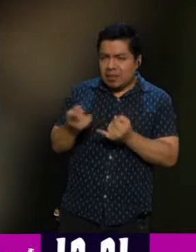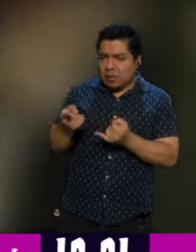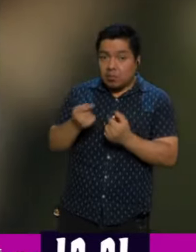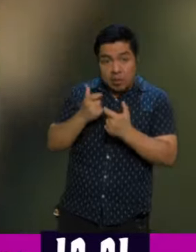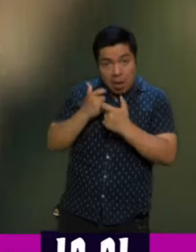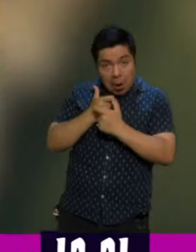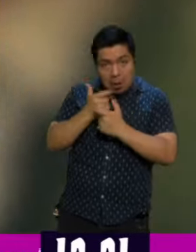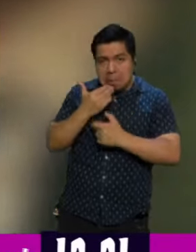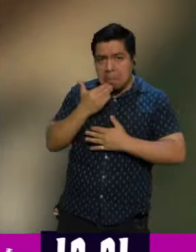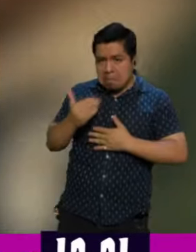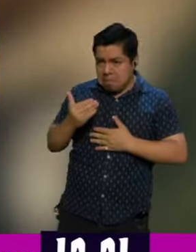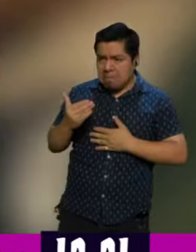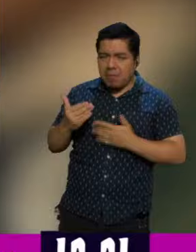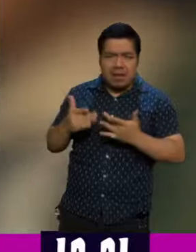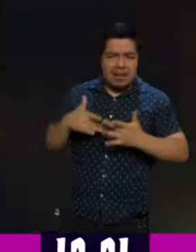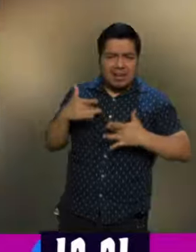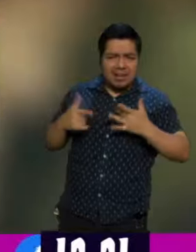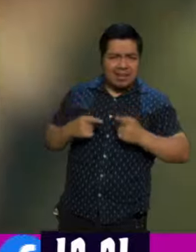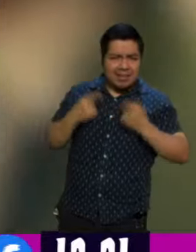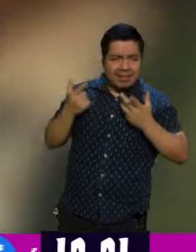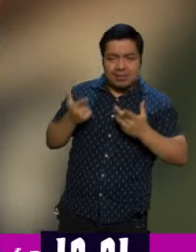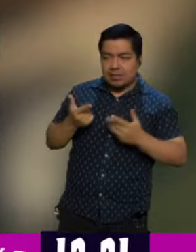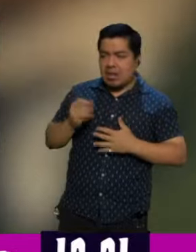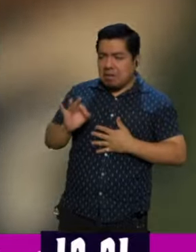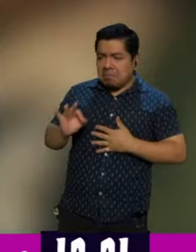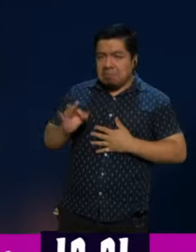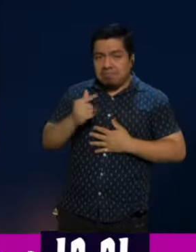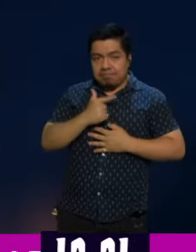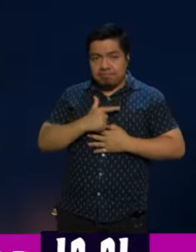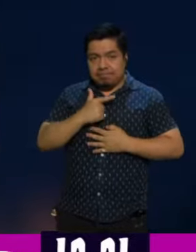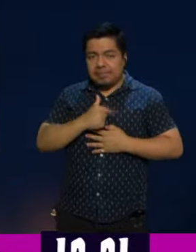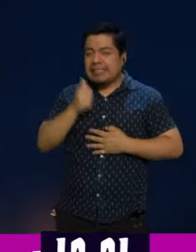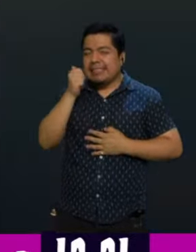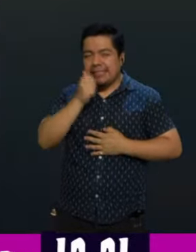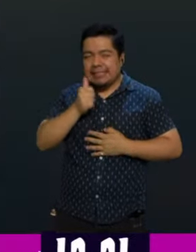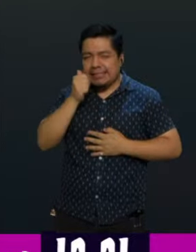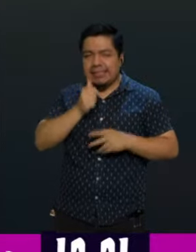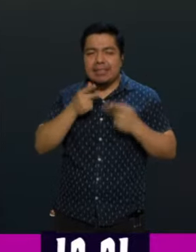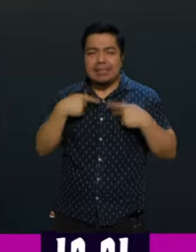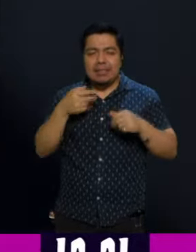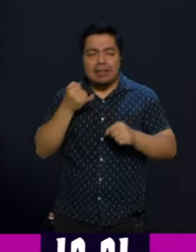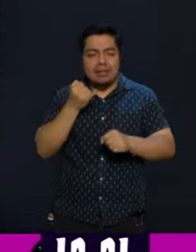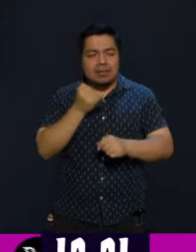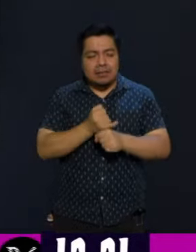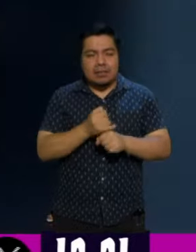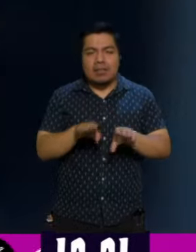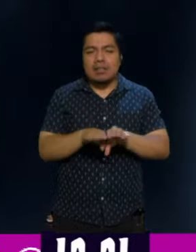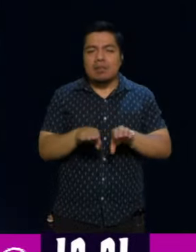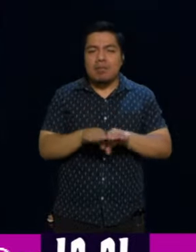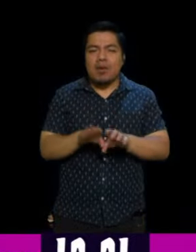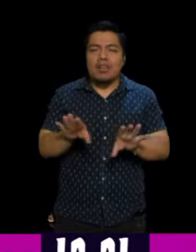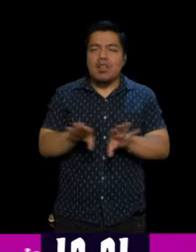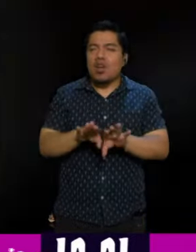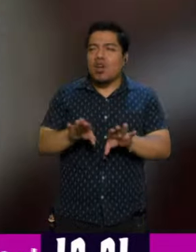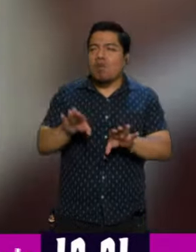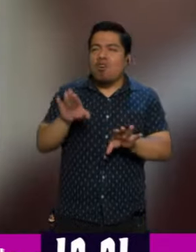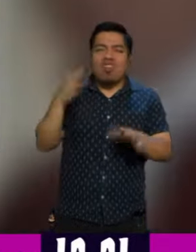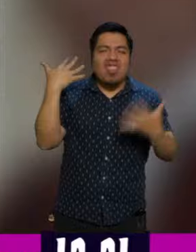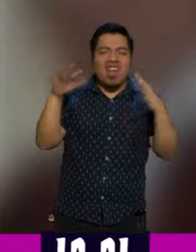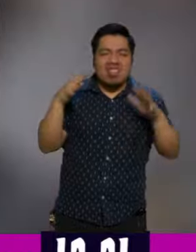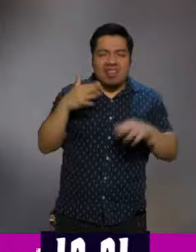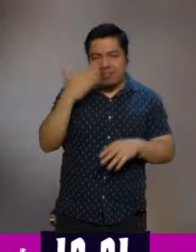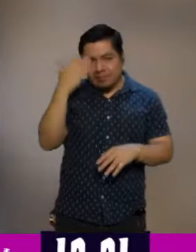humor that was very nice. It's always nice to have a character that's a big flirt. I think he was a